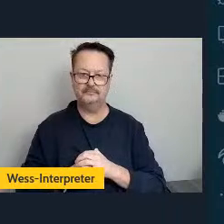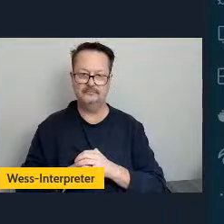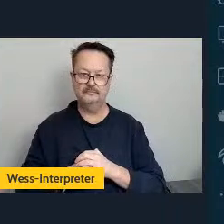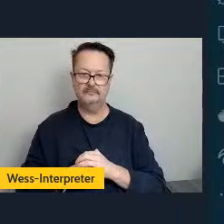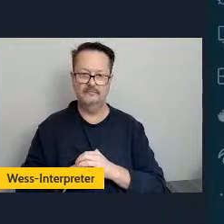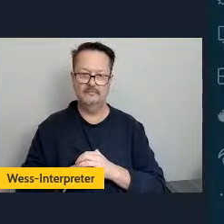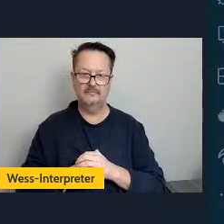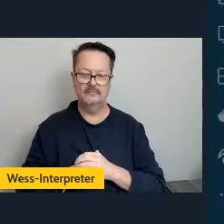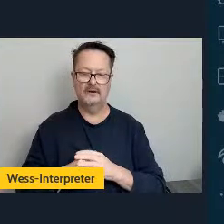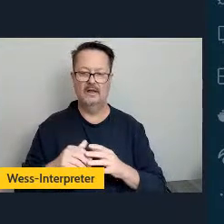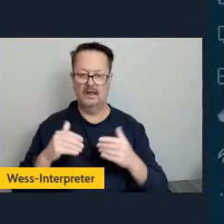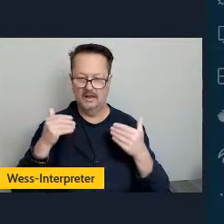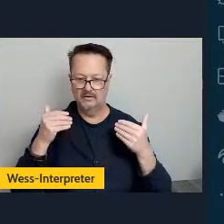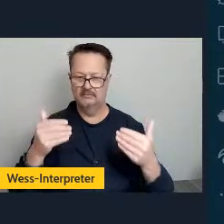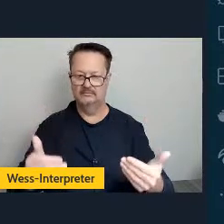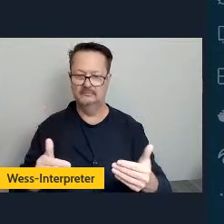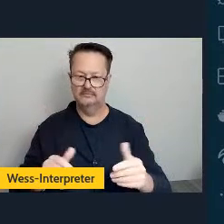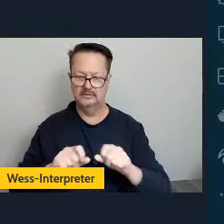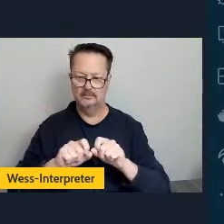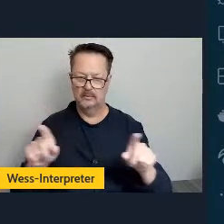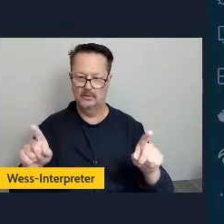and redeploy it.